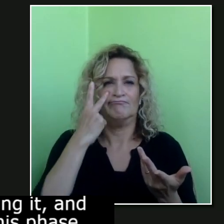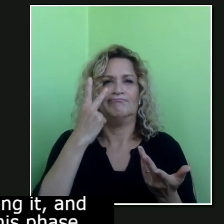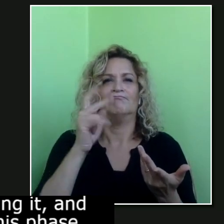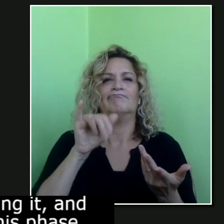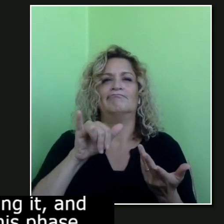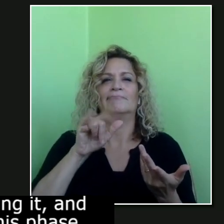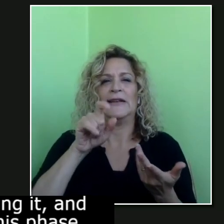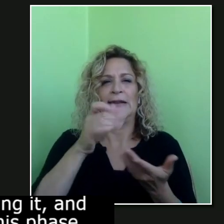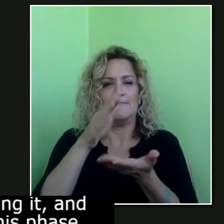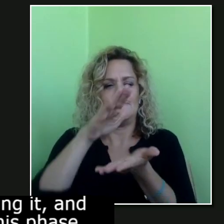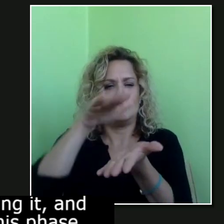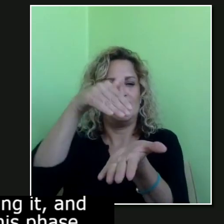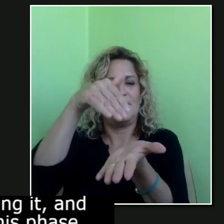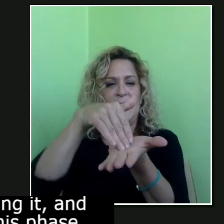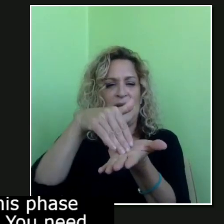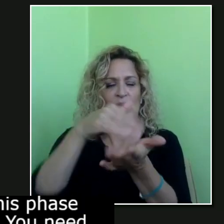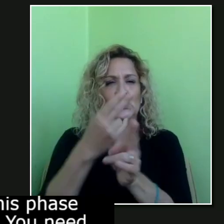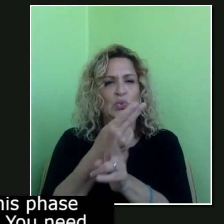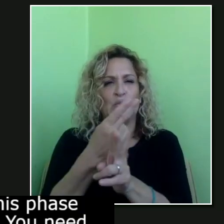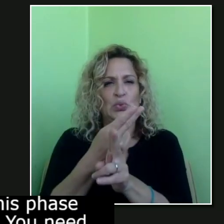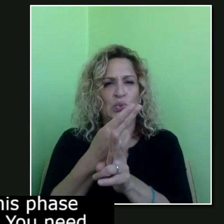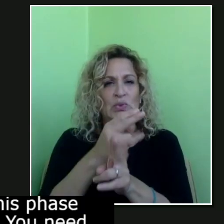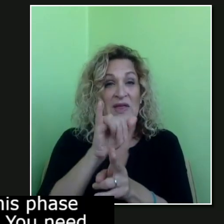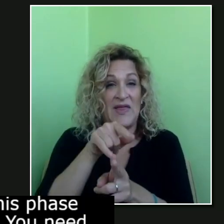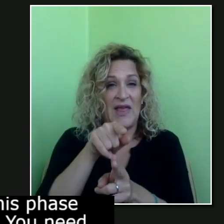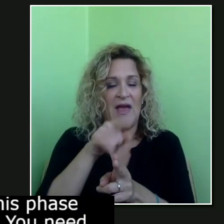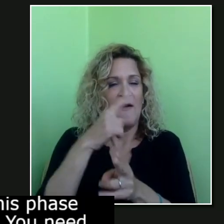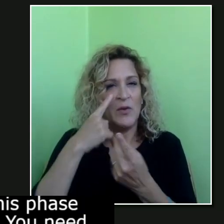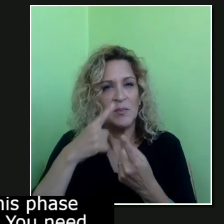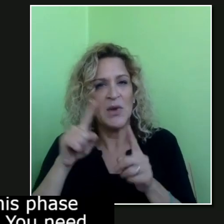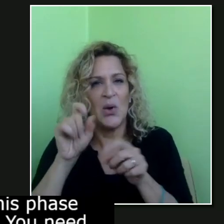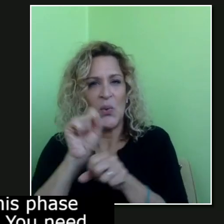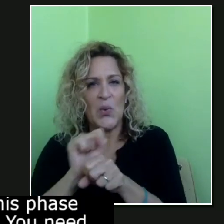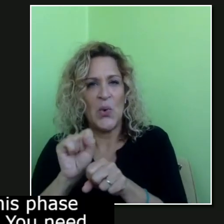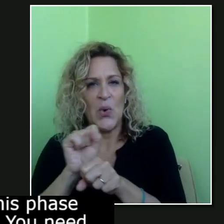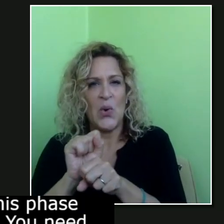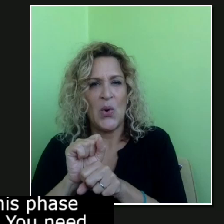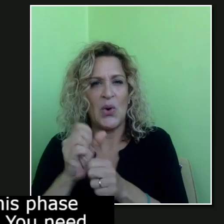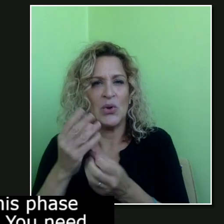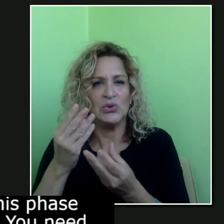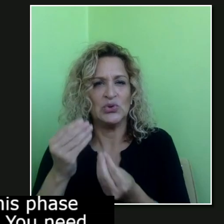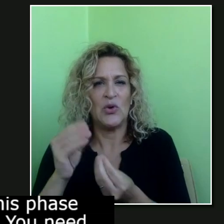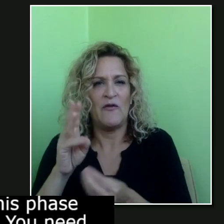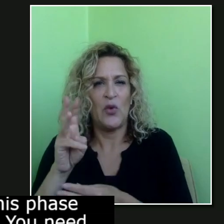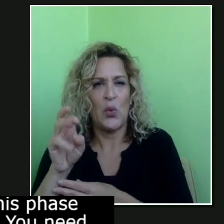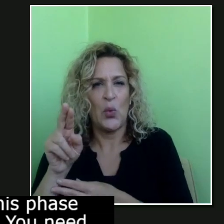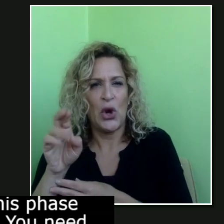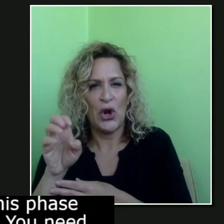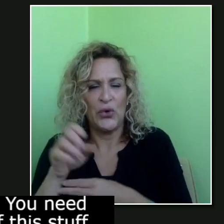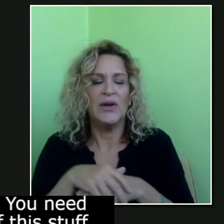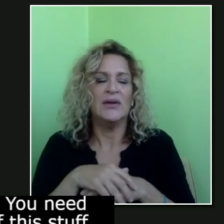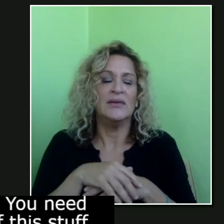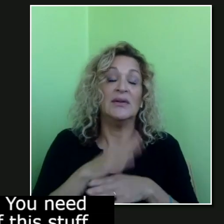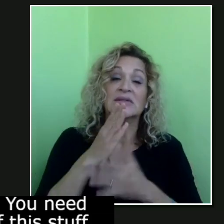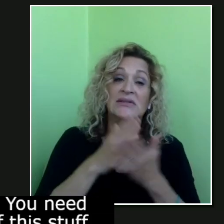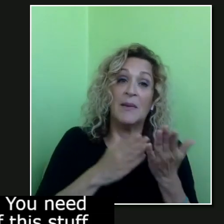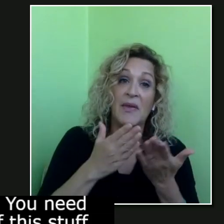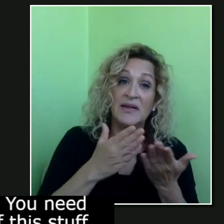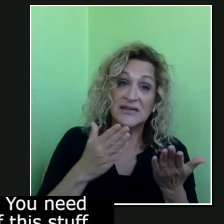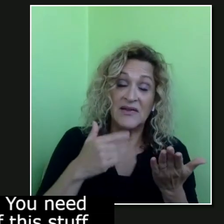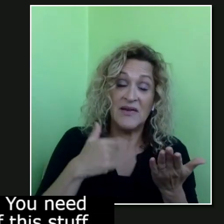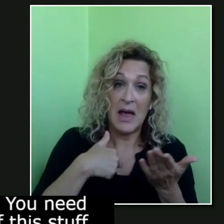work. And some of this stuff that actually makes it work, I believe, is